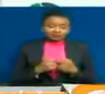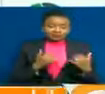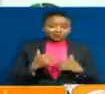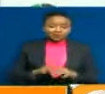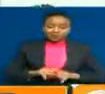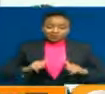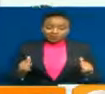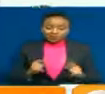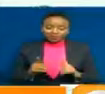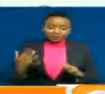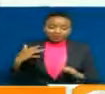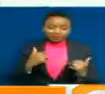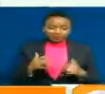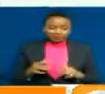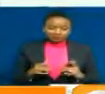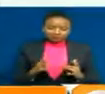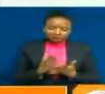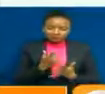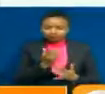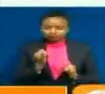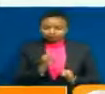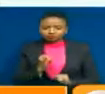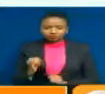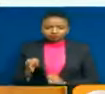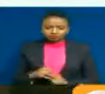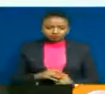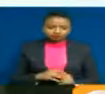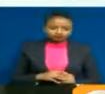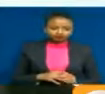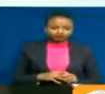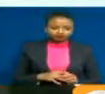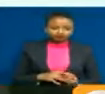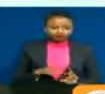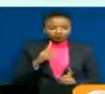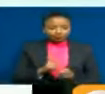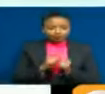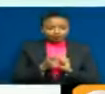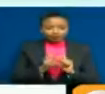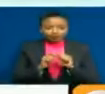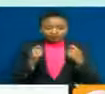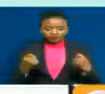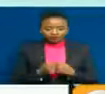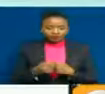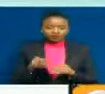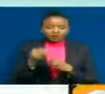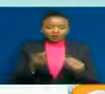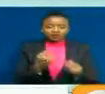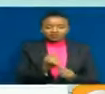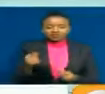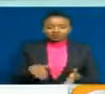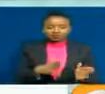Na ni wale walikuwa chase sana na wengi wao wageni. Na pia tunakuambia tutabadilisha timu kila mtu apate nafasi